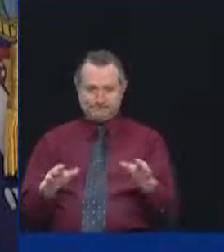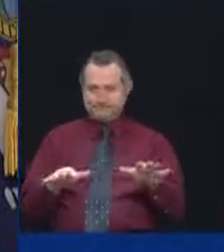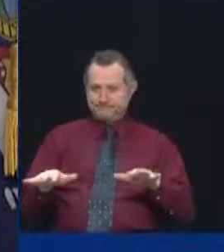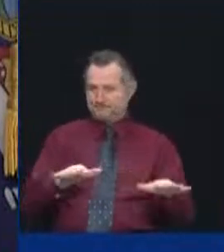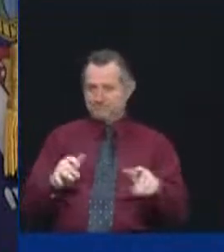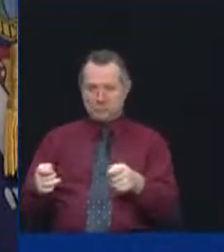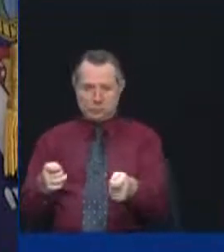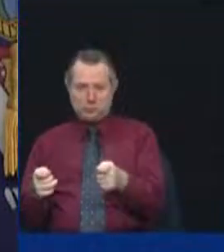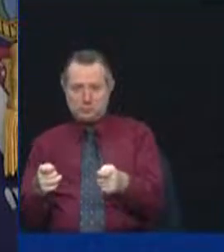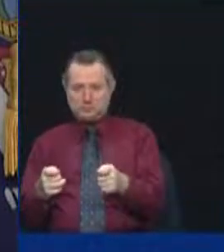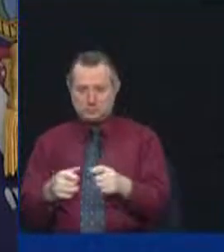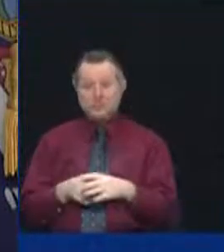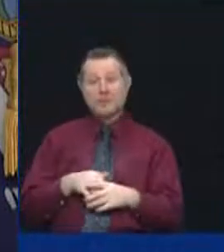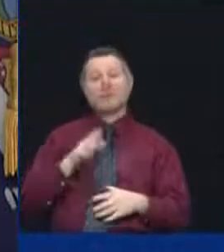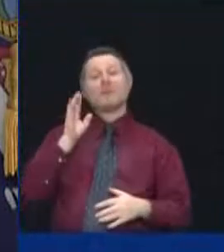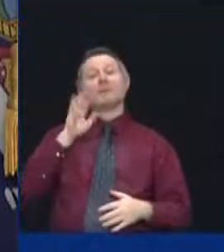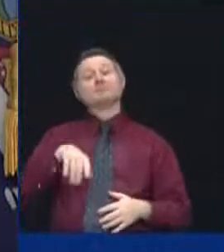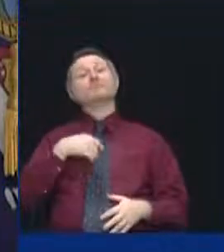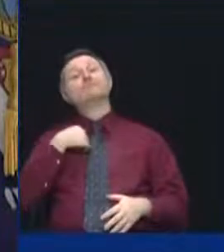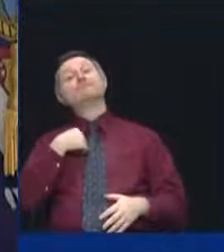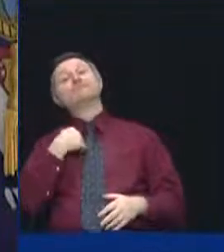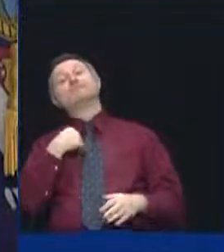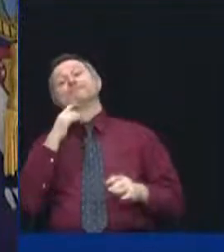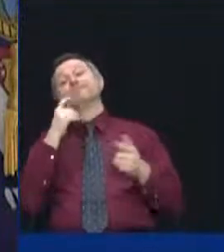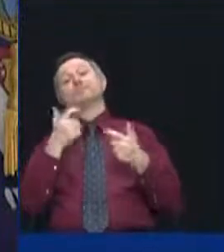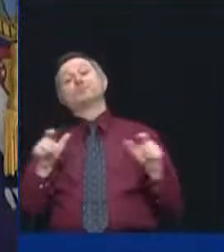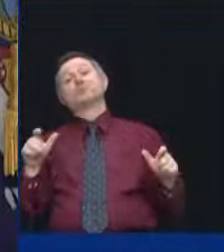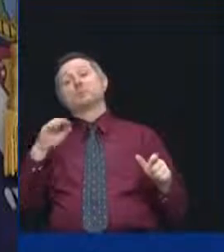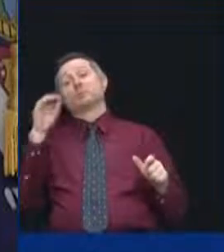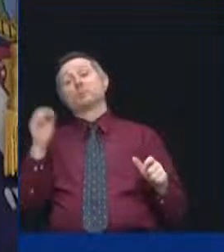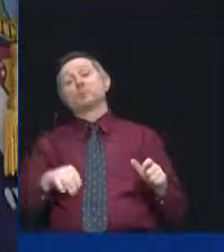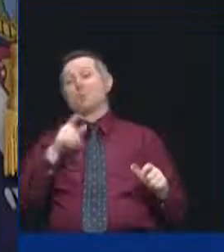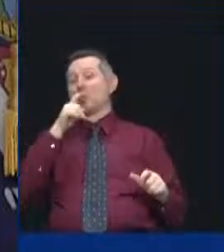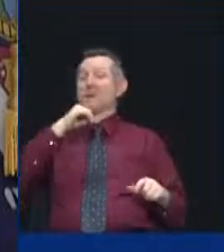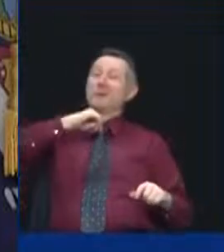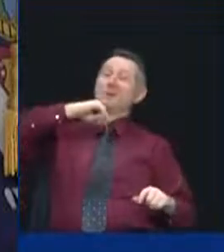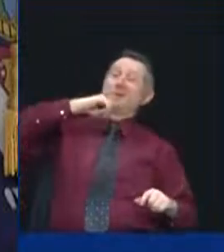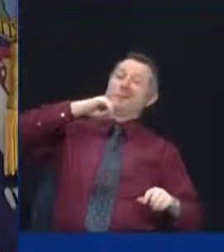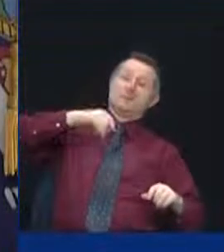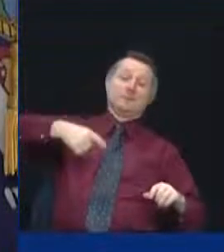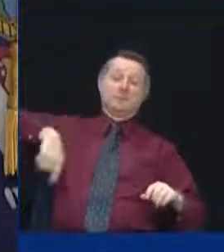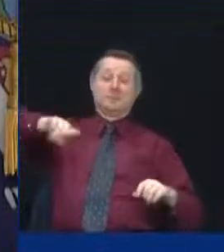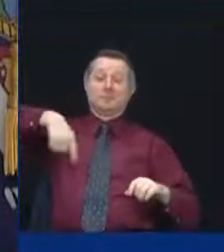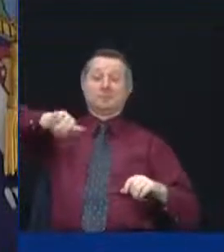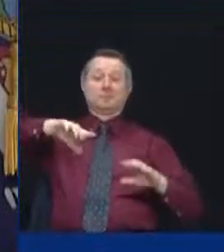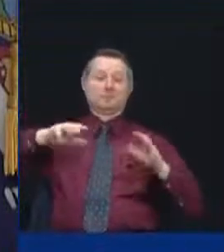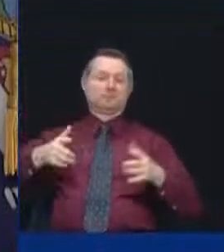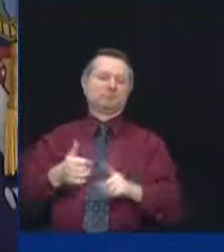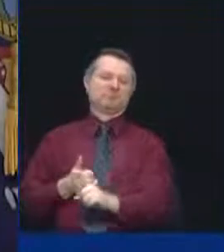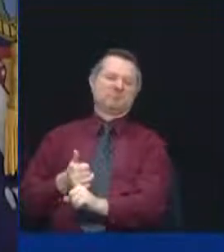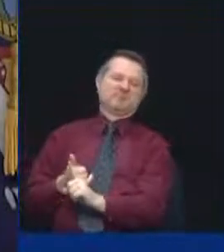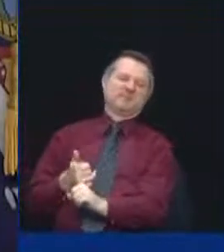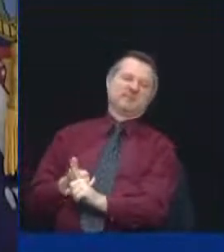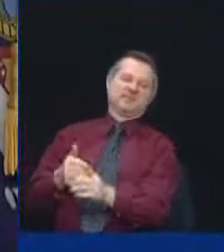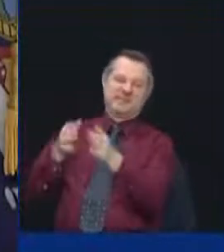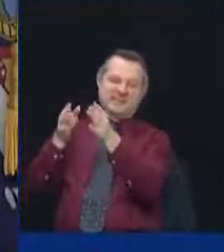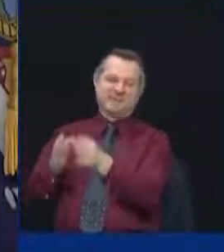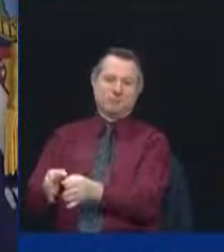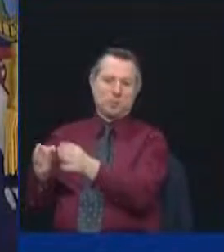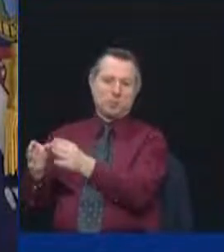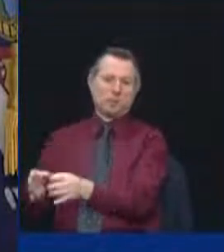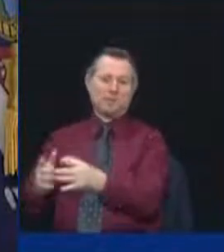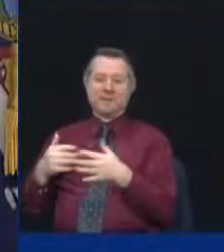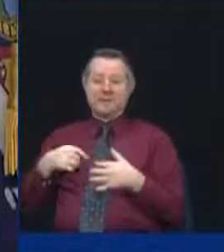the main resistance now is people's own fears and people's comfort